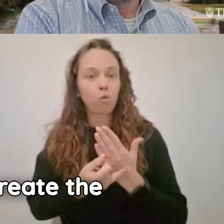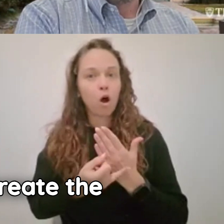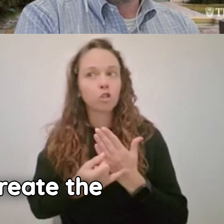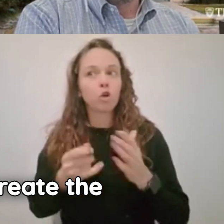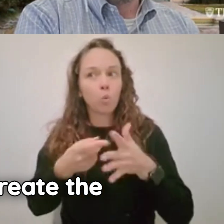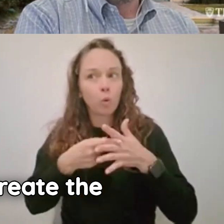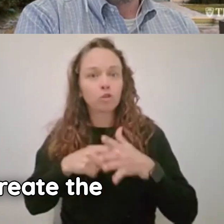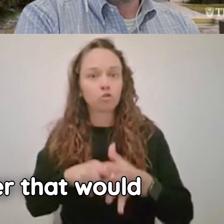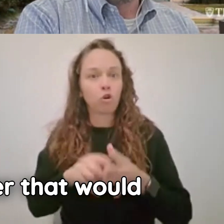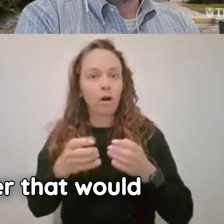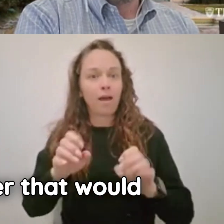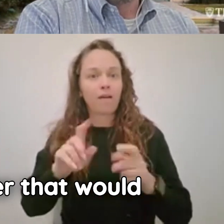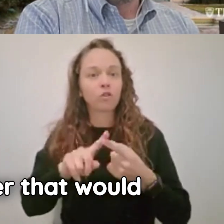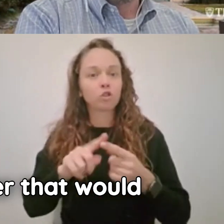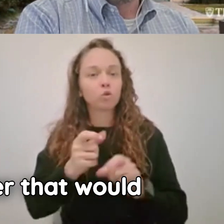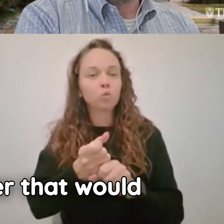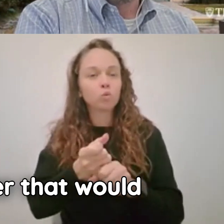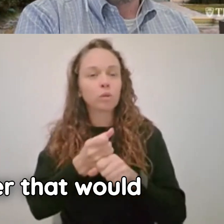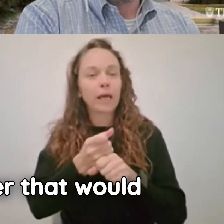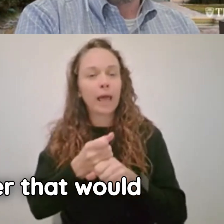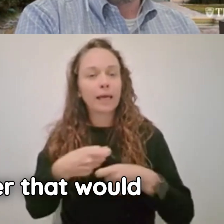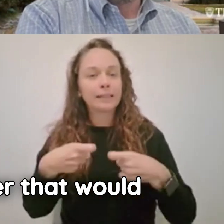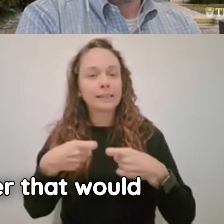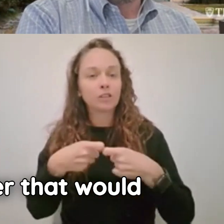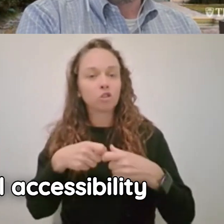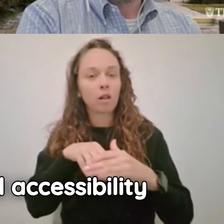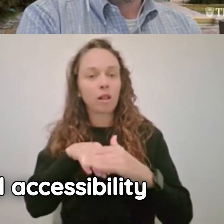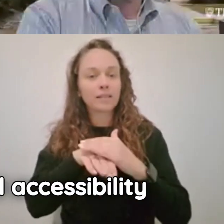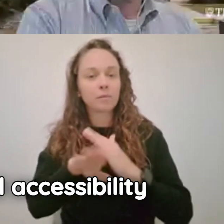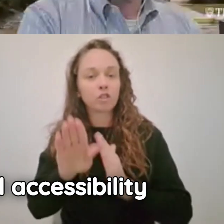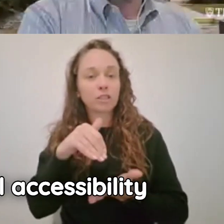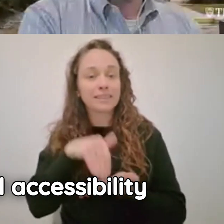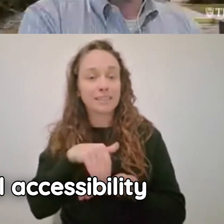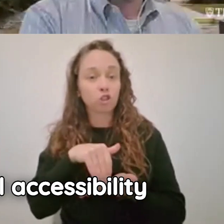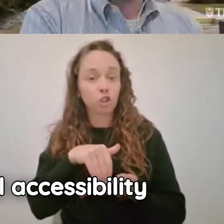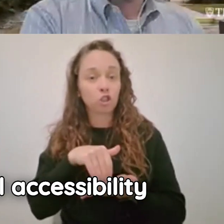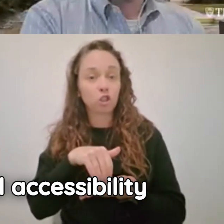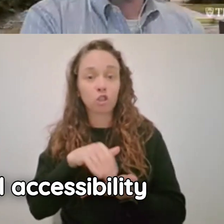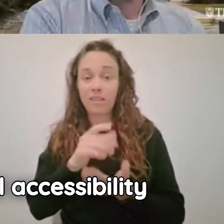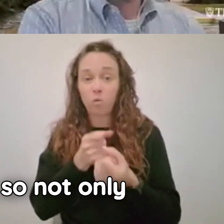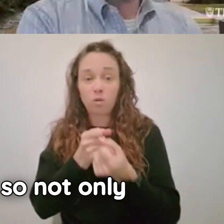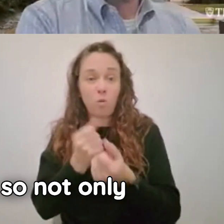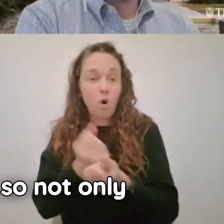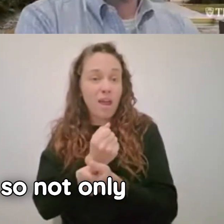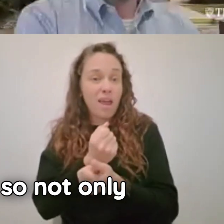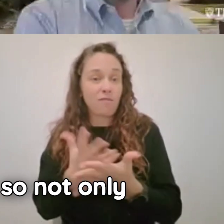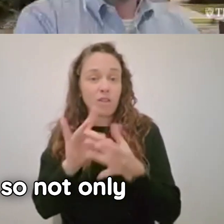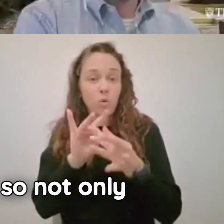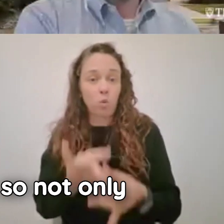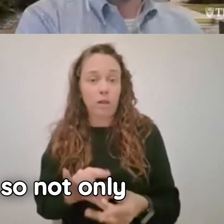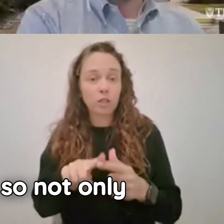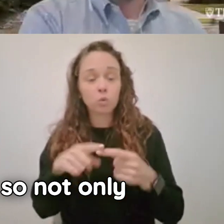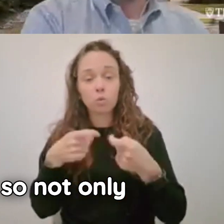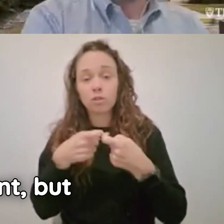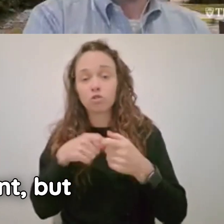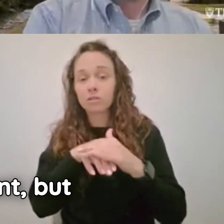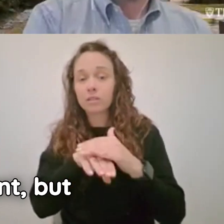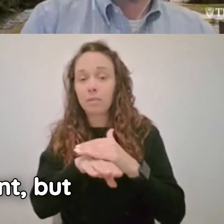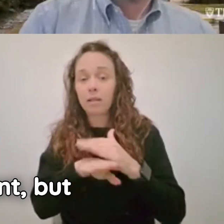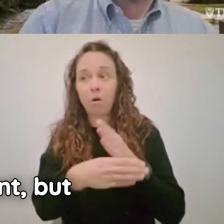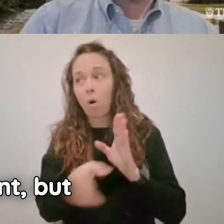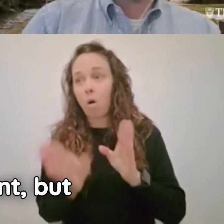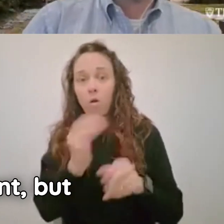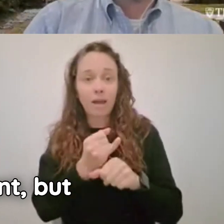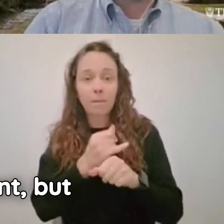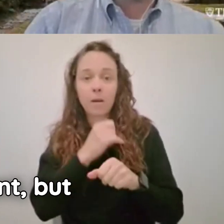to create the Digital Accessibility Center that would support everything digital accessibility related across campus. So not only